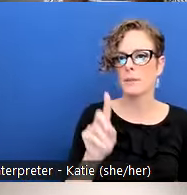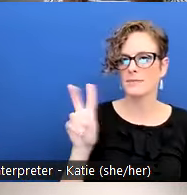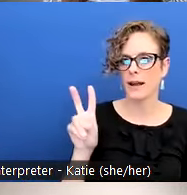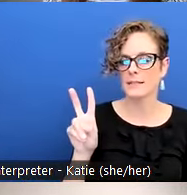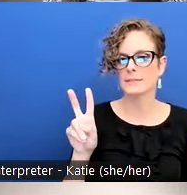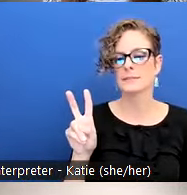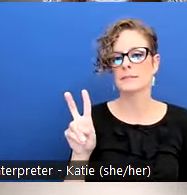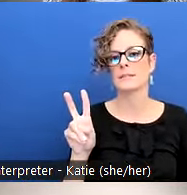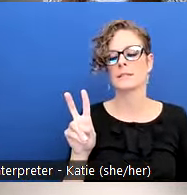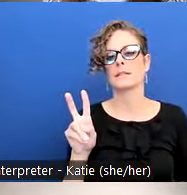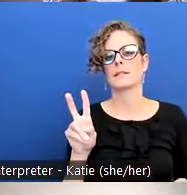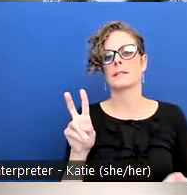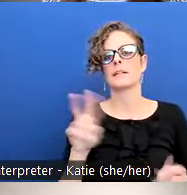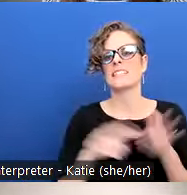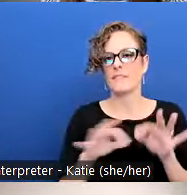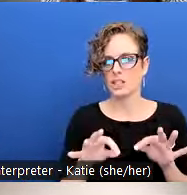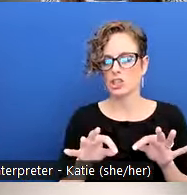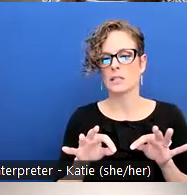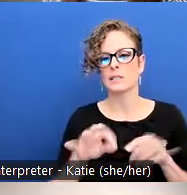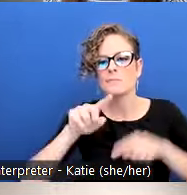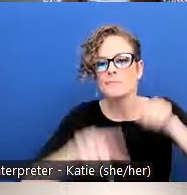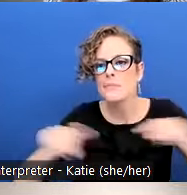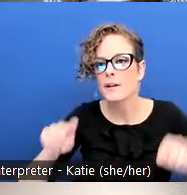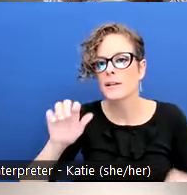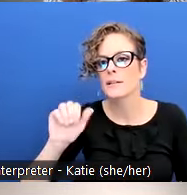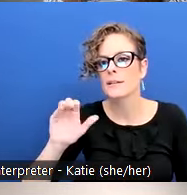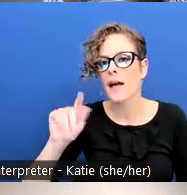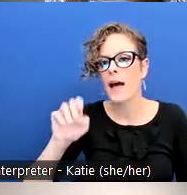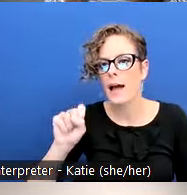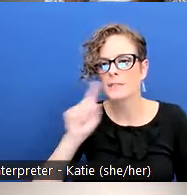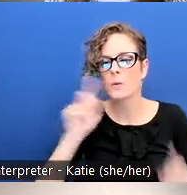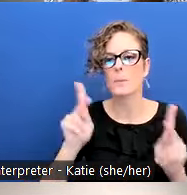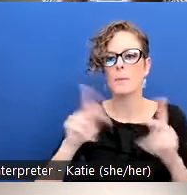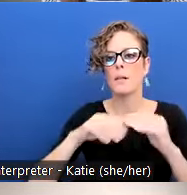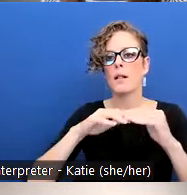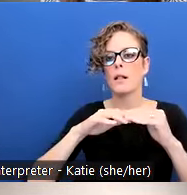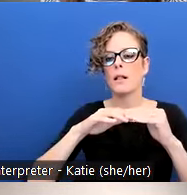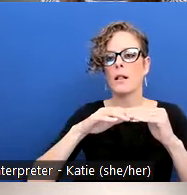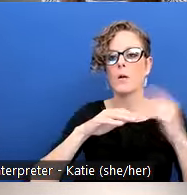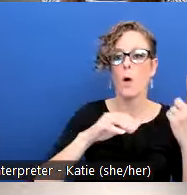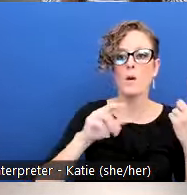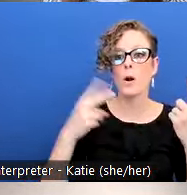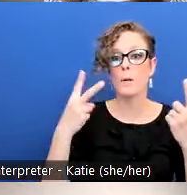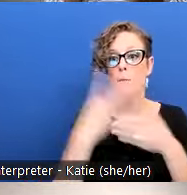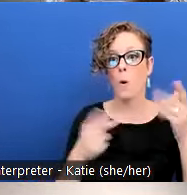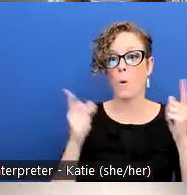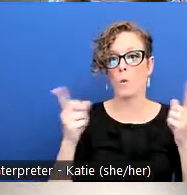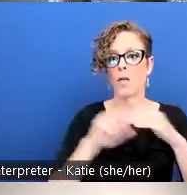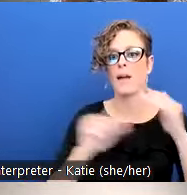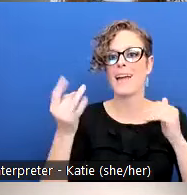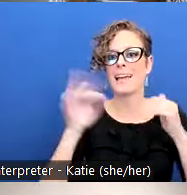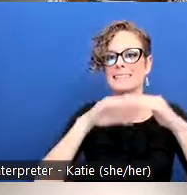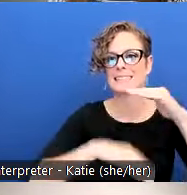forms of abuse and control for people who are under one or both are under 18 and in a dating relationship.